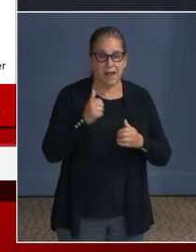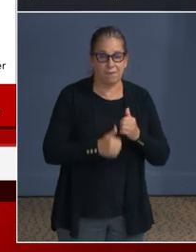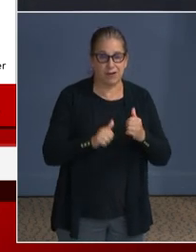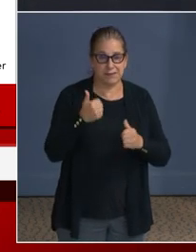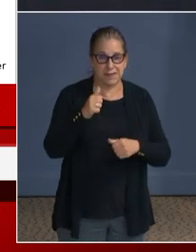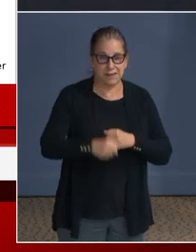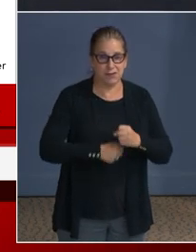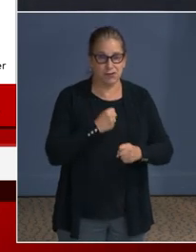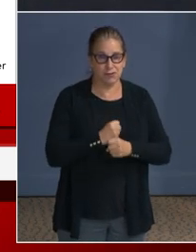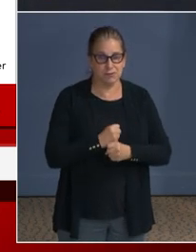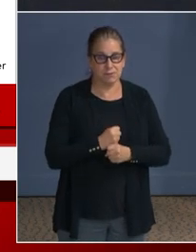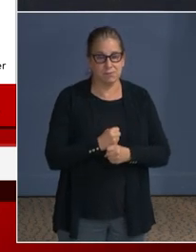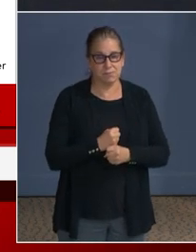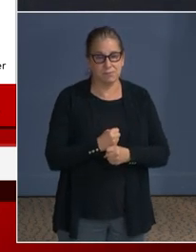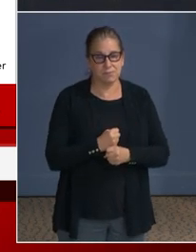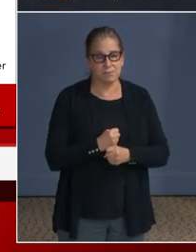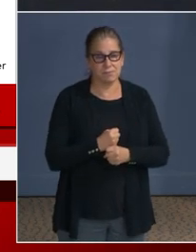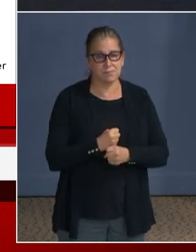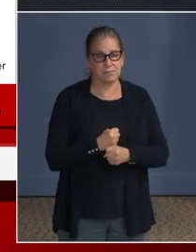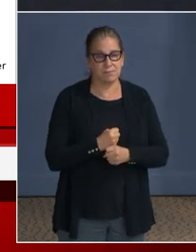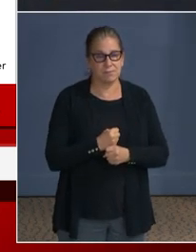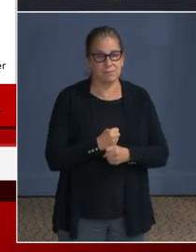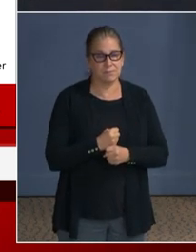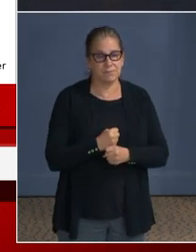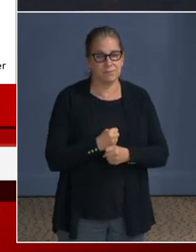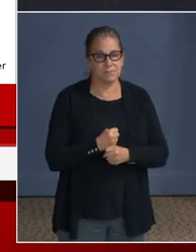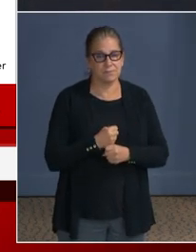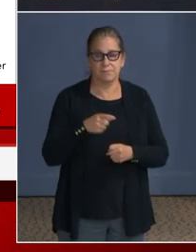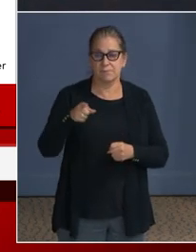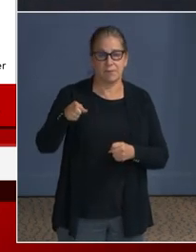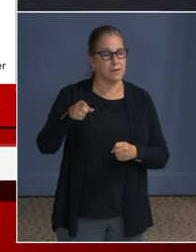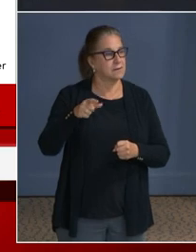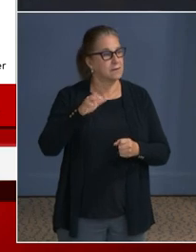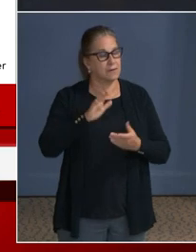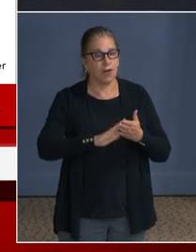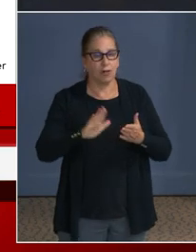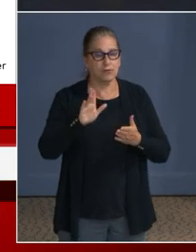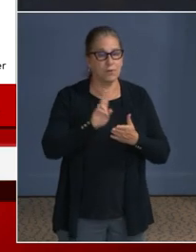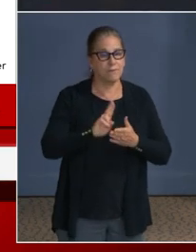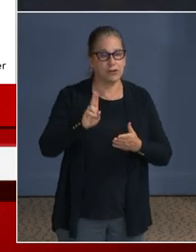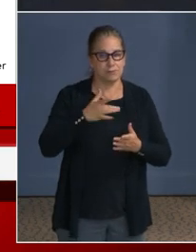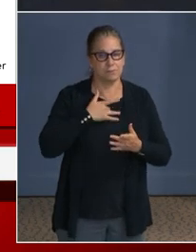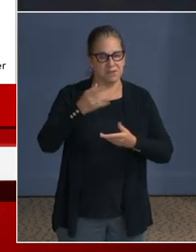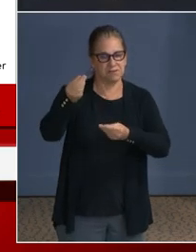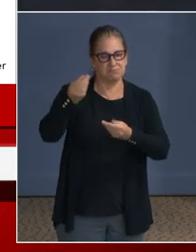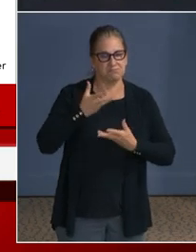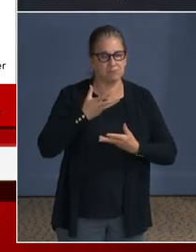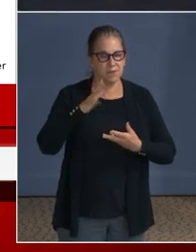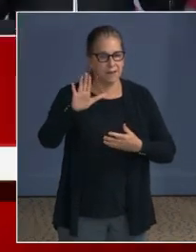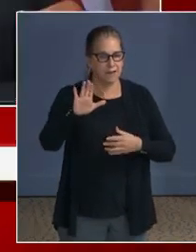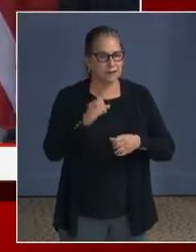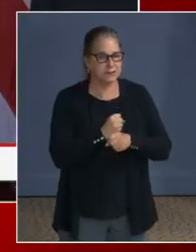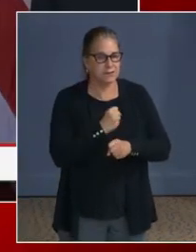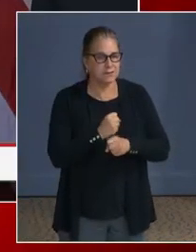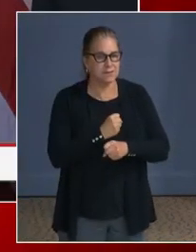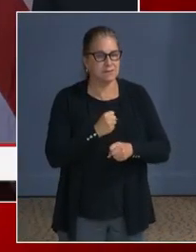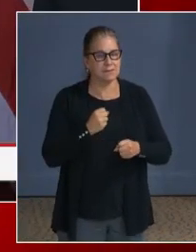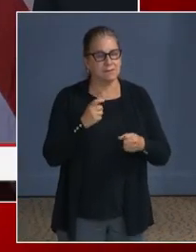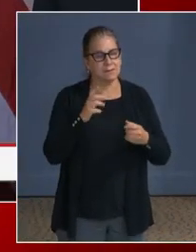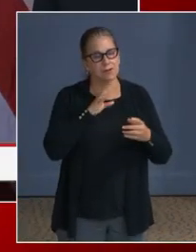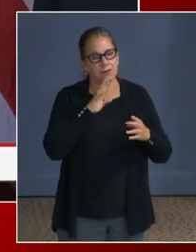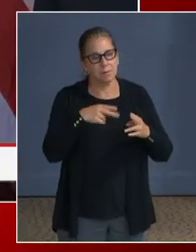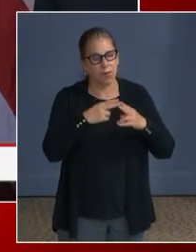about housing and numbers of students and use of public space and transportation and all of that. So I engaged